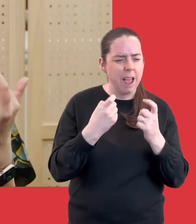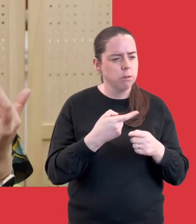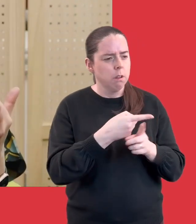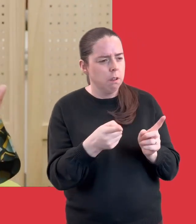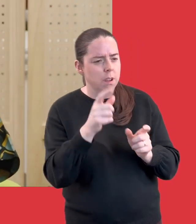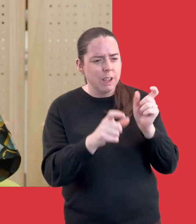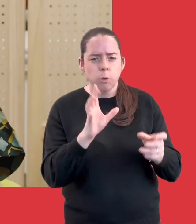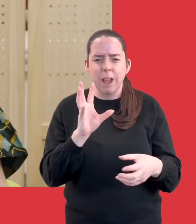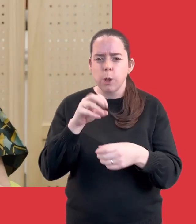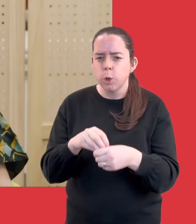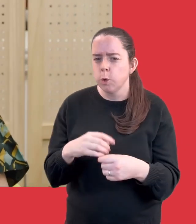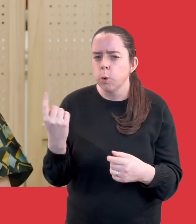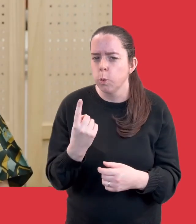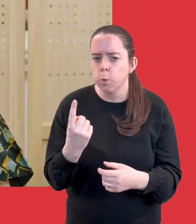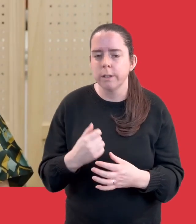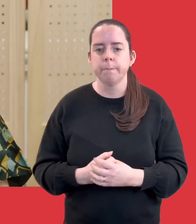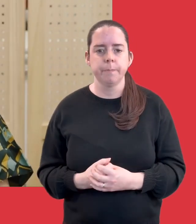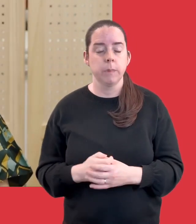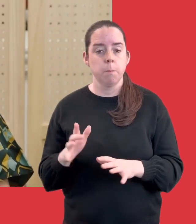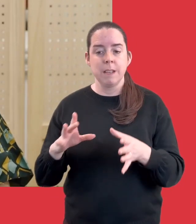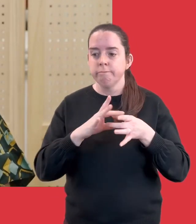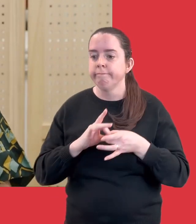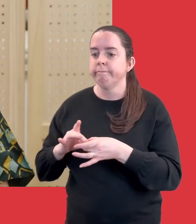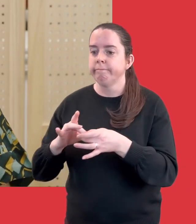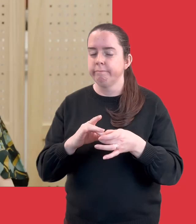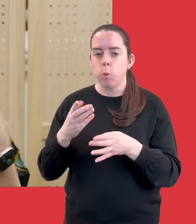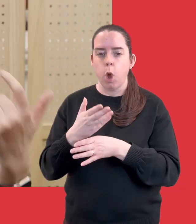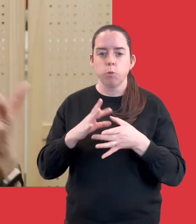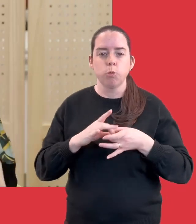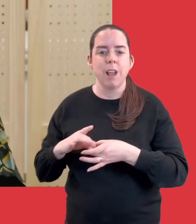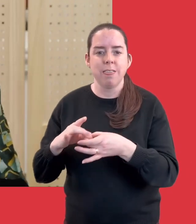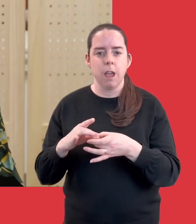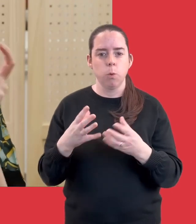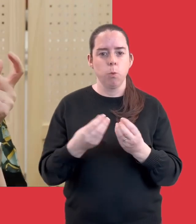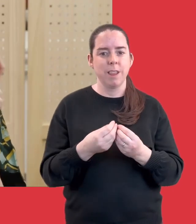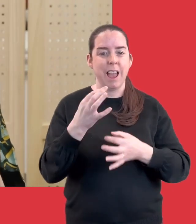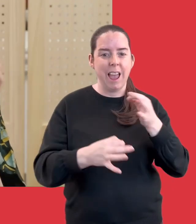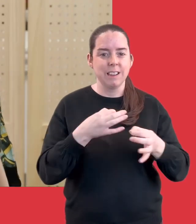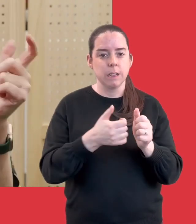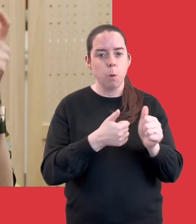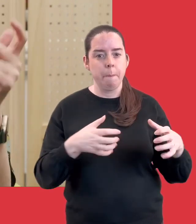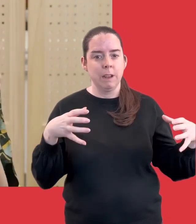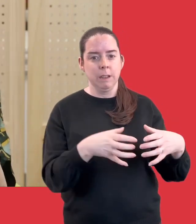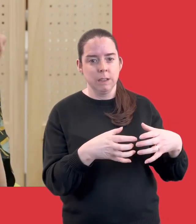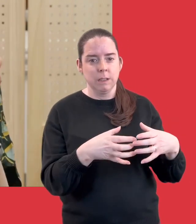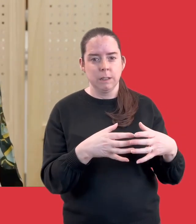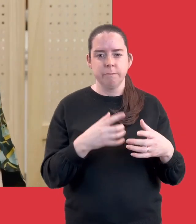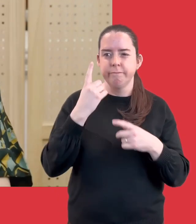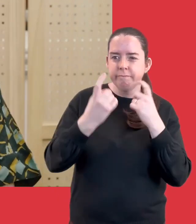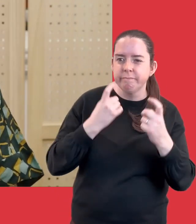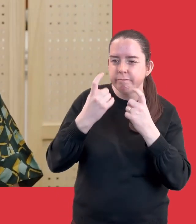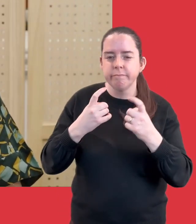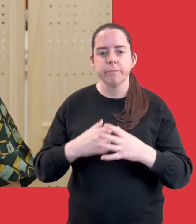want to bring to the fore? And we've been working together on that, and also with a company of actors and other creatives on